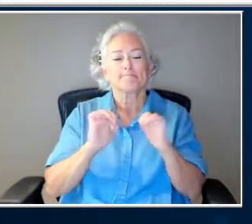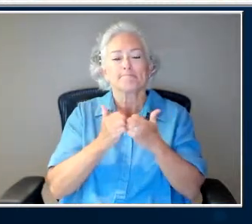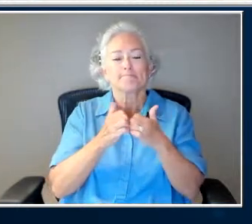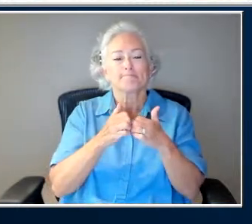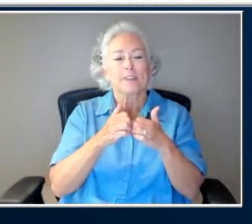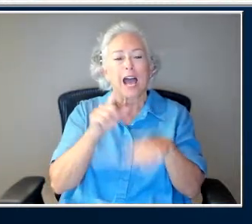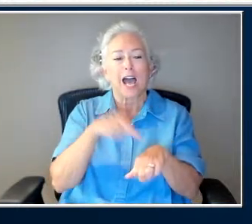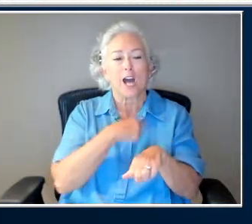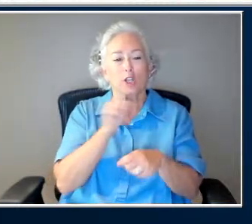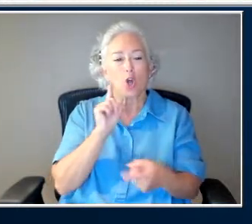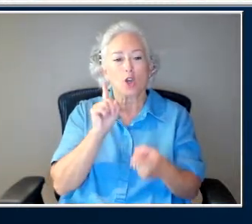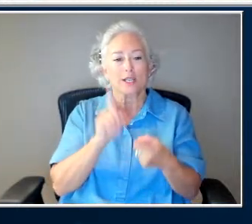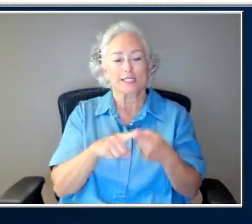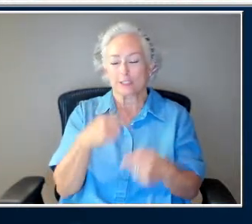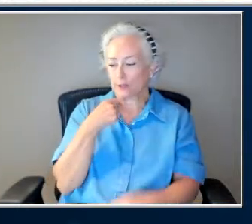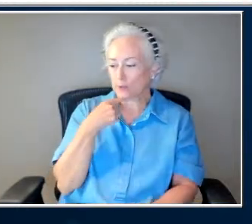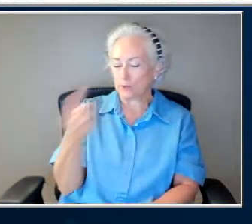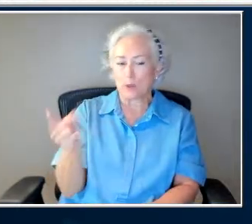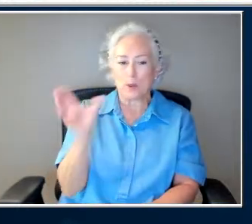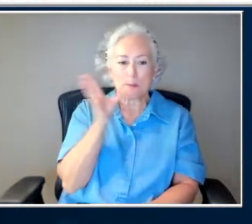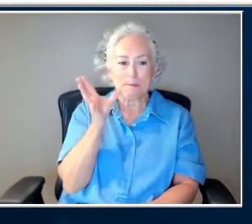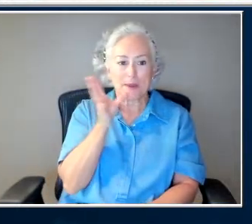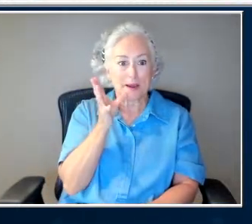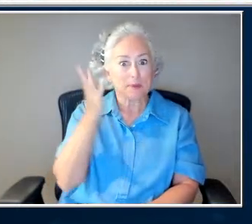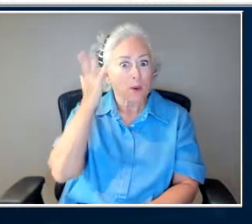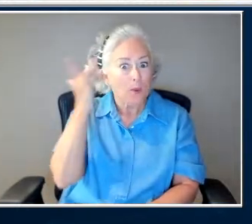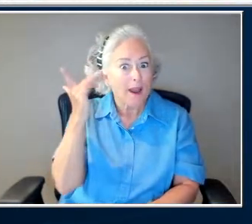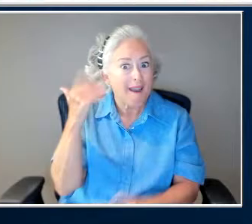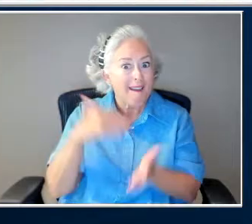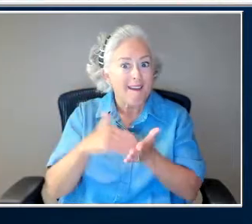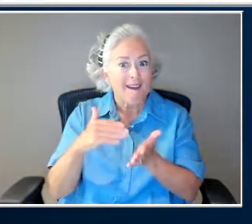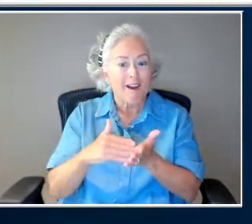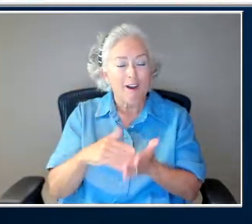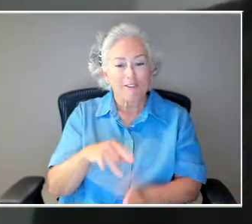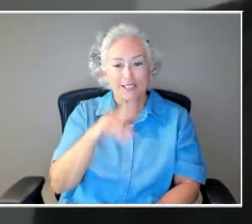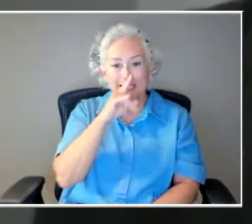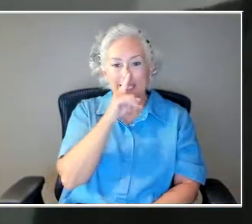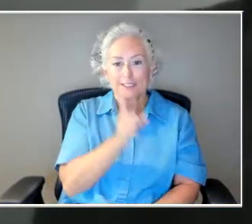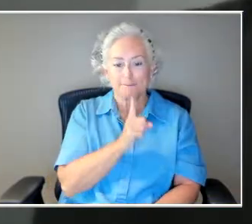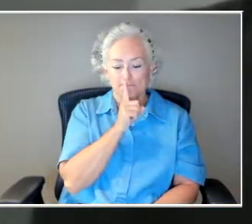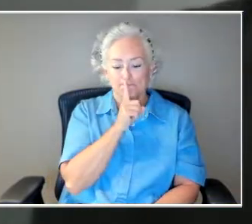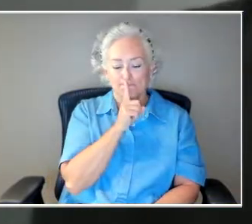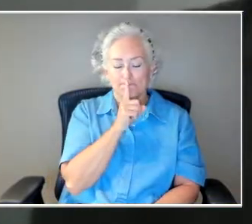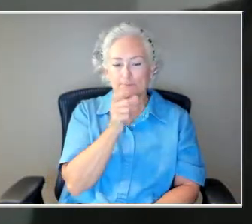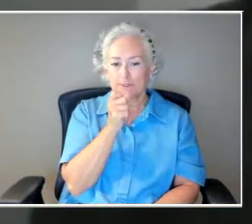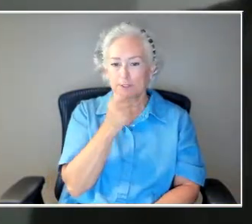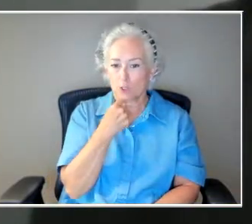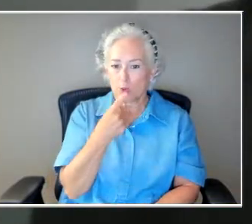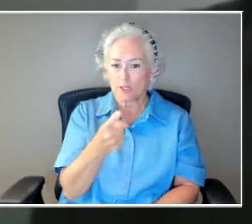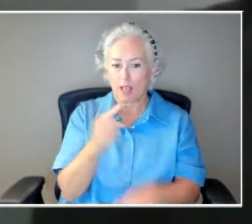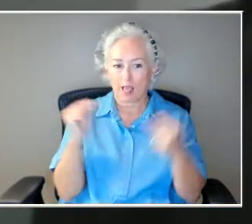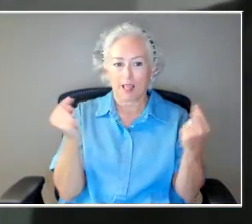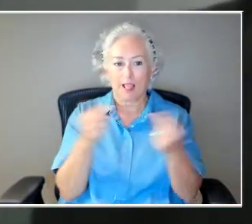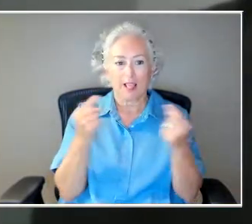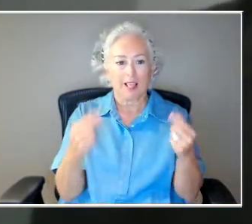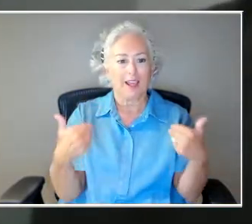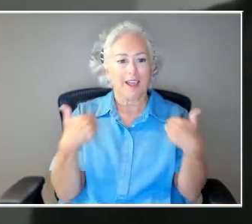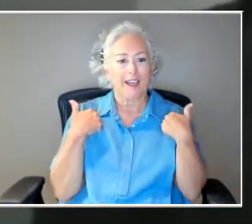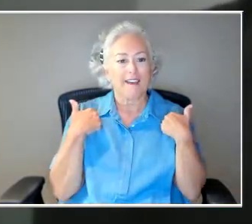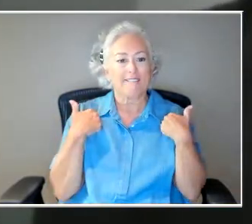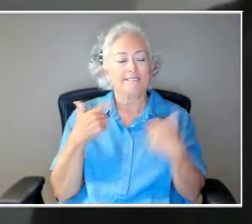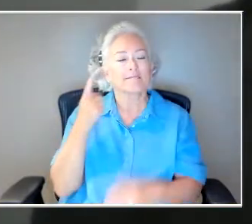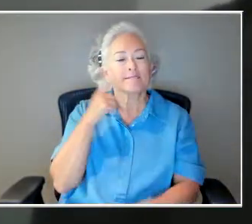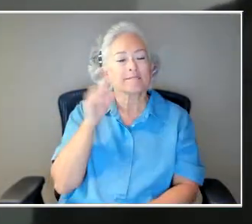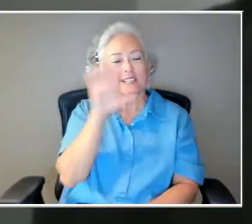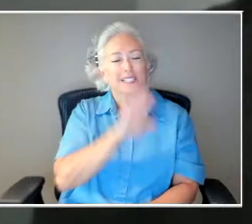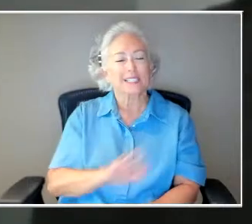something to your mom? Because often kids don't tell their parents when they're injured right away. It was probably like a week before I